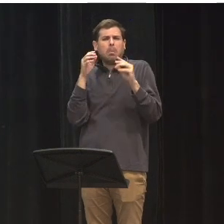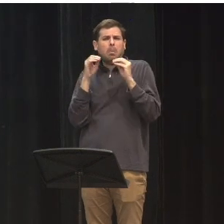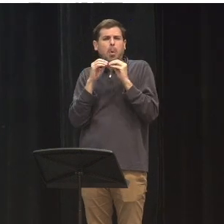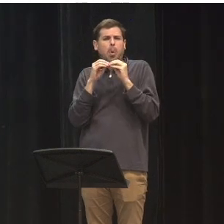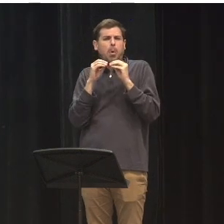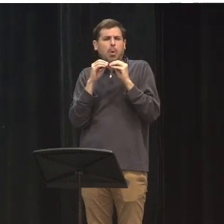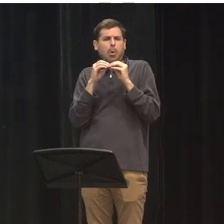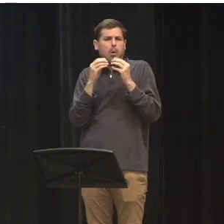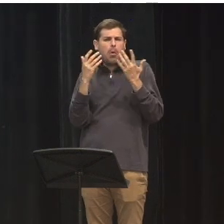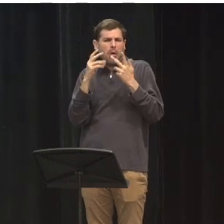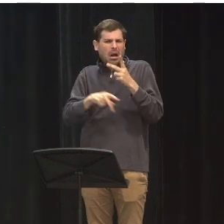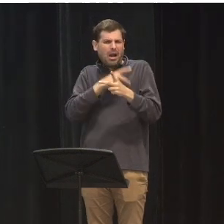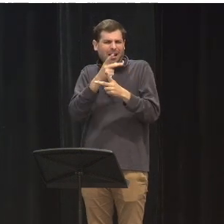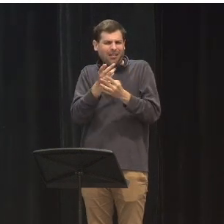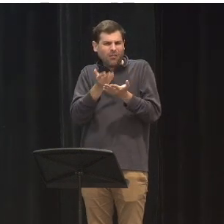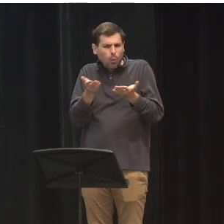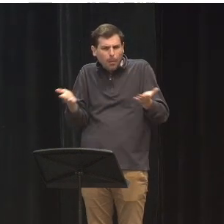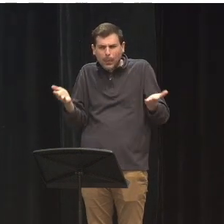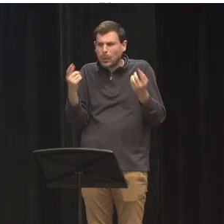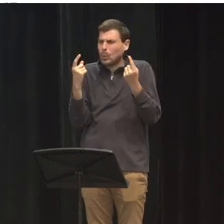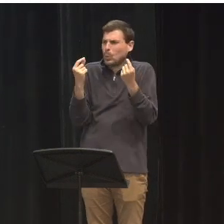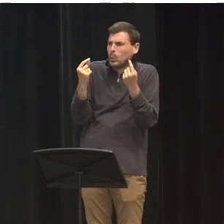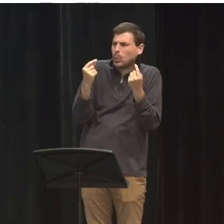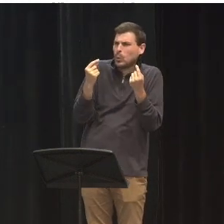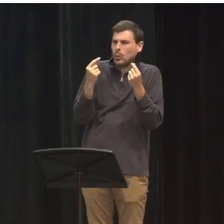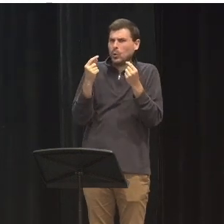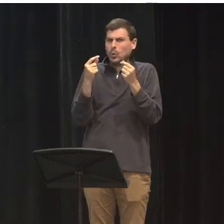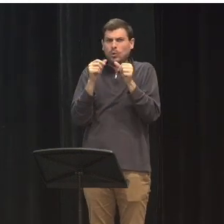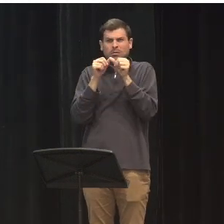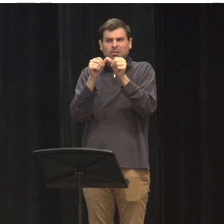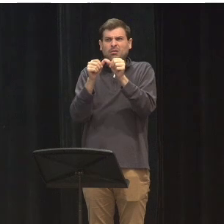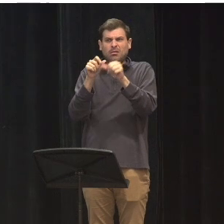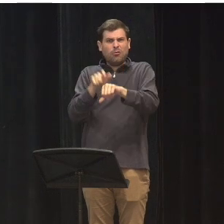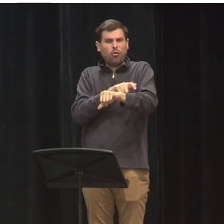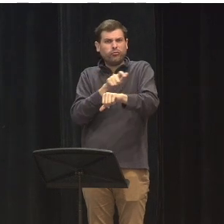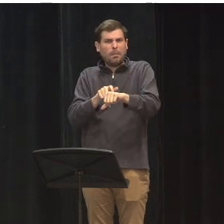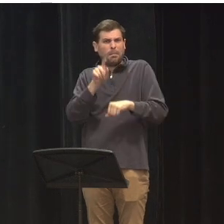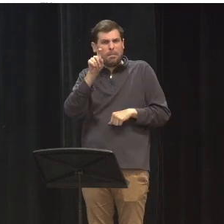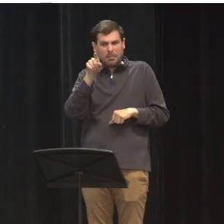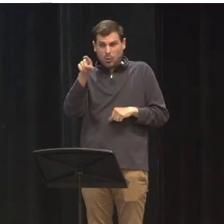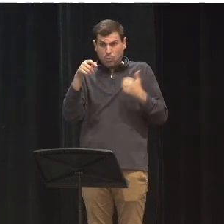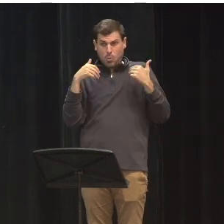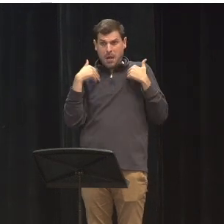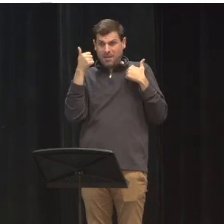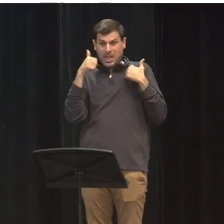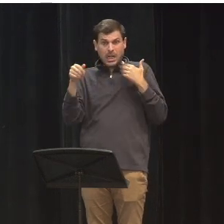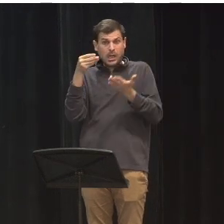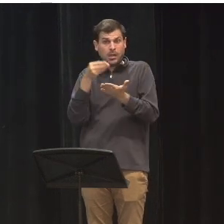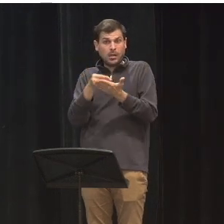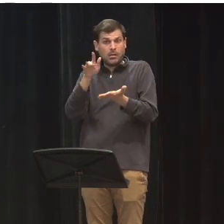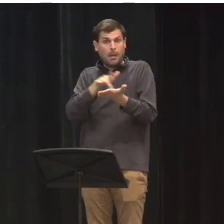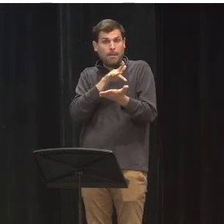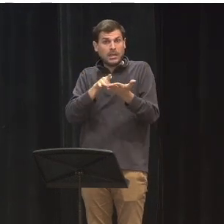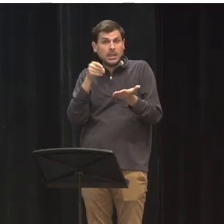equipment are going to be out there over this extended period, and whether there's any compensation for people living near River